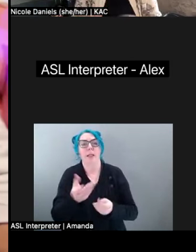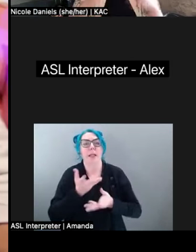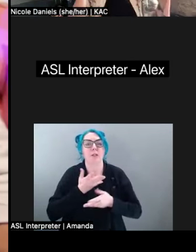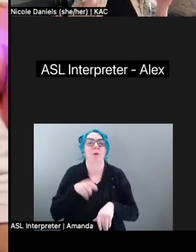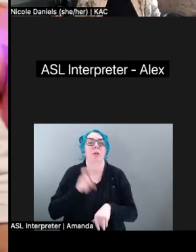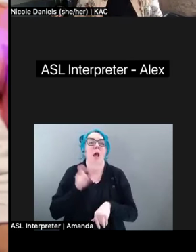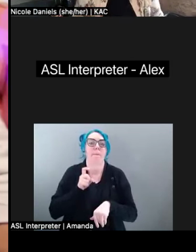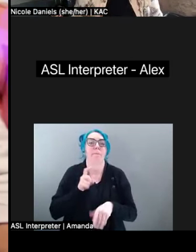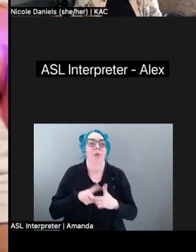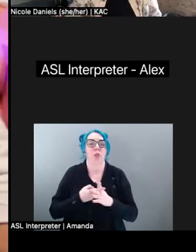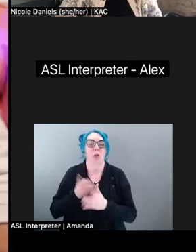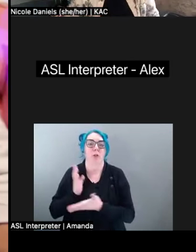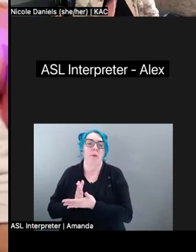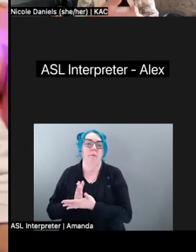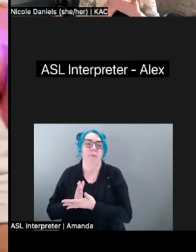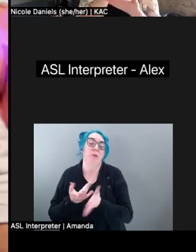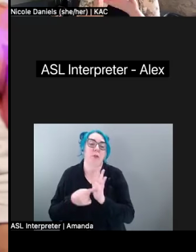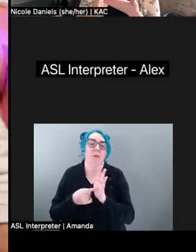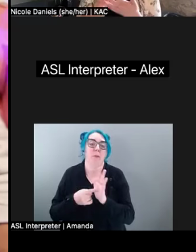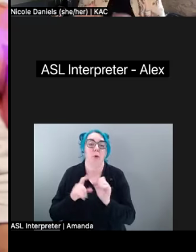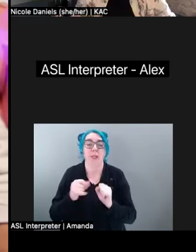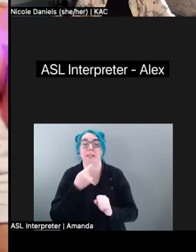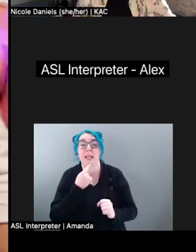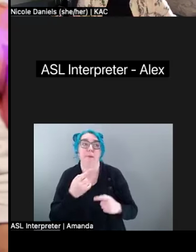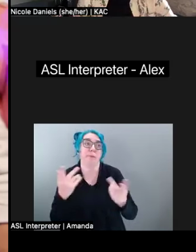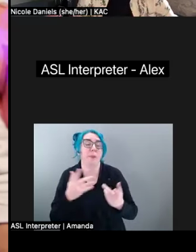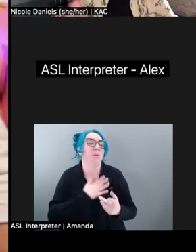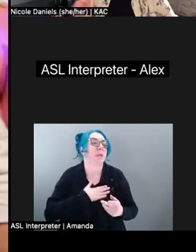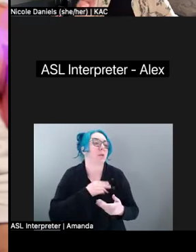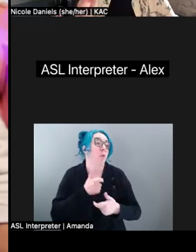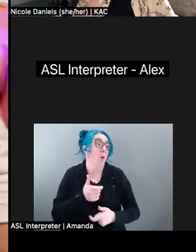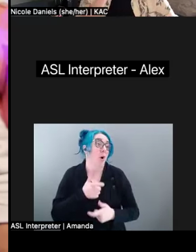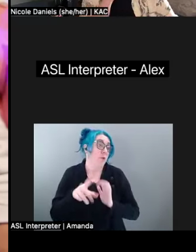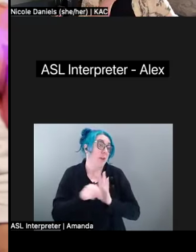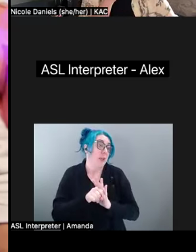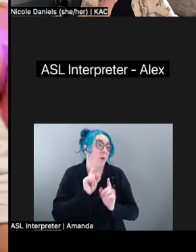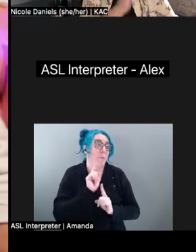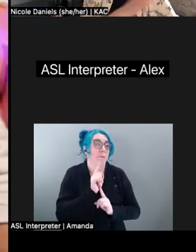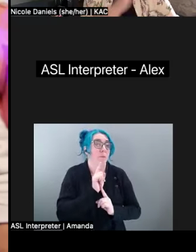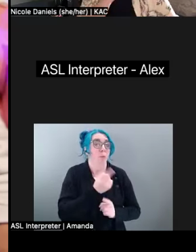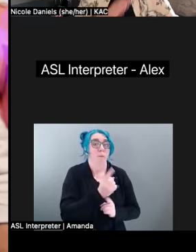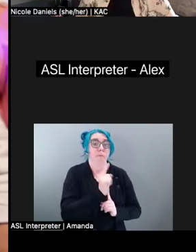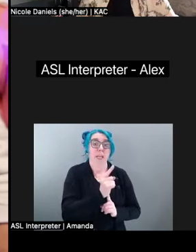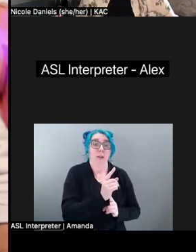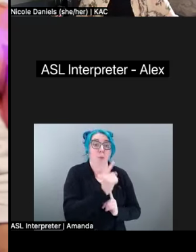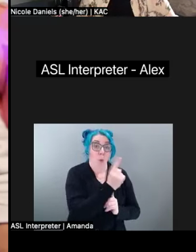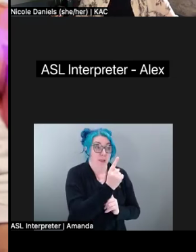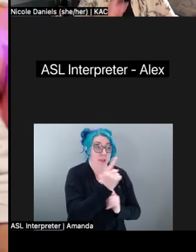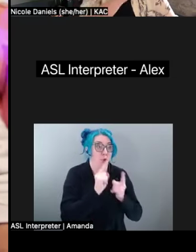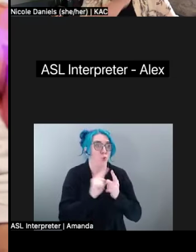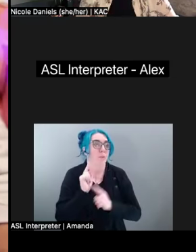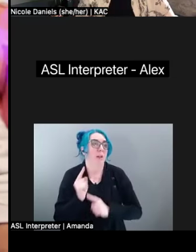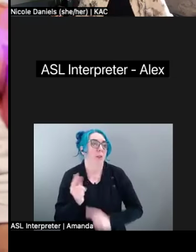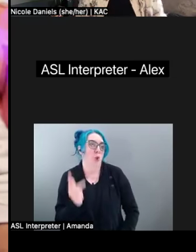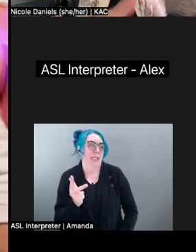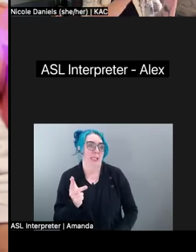say, please view from minute 1 to 3. So that otherwise, if we don't have that, we'll just tell the jury to watch